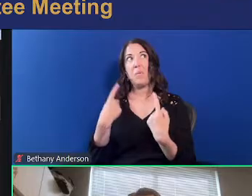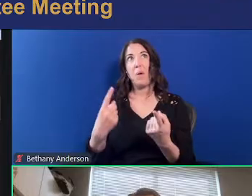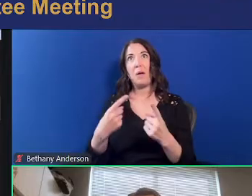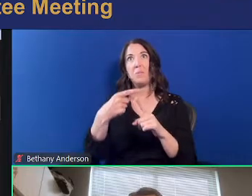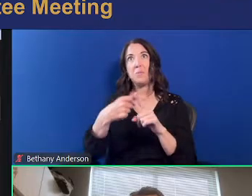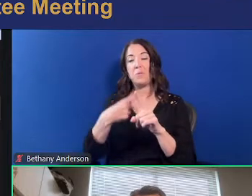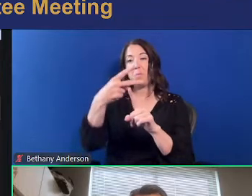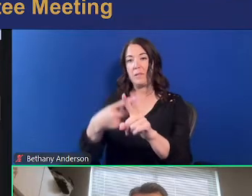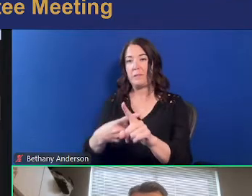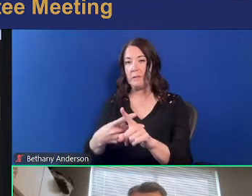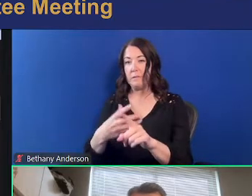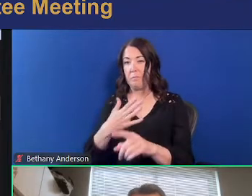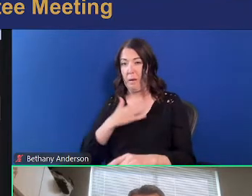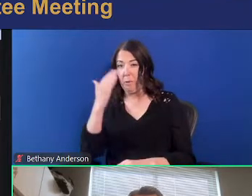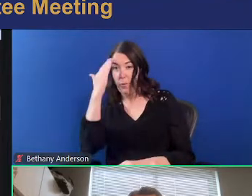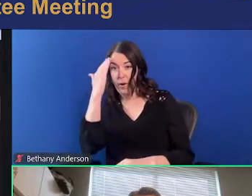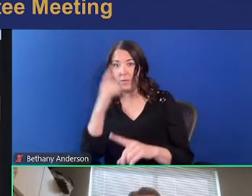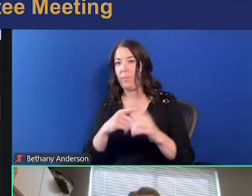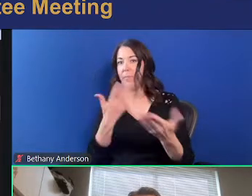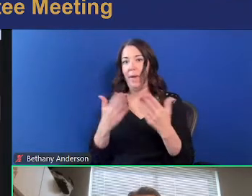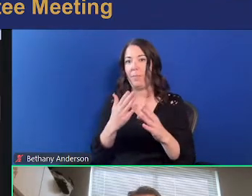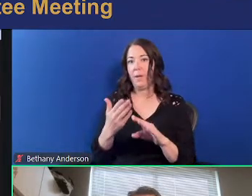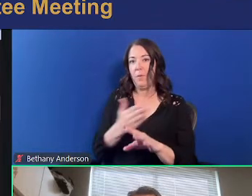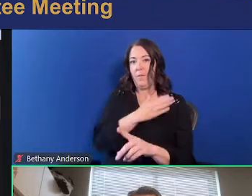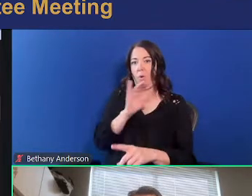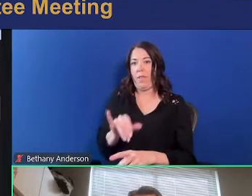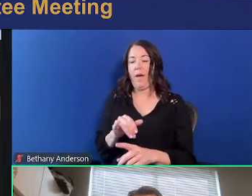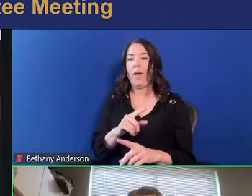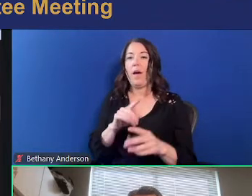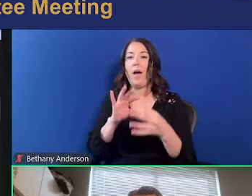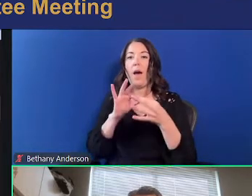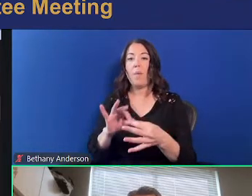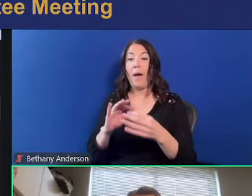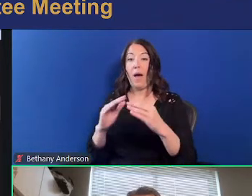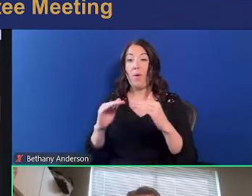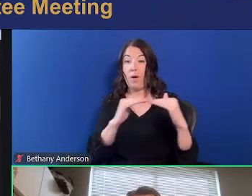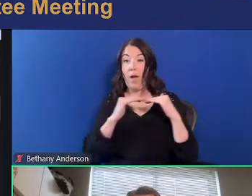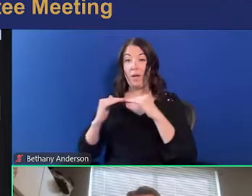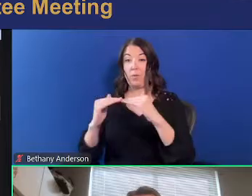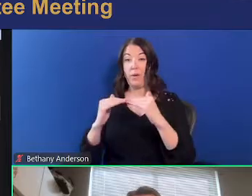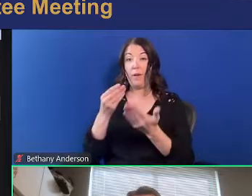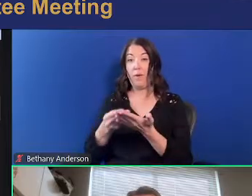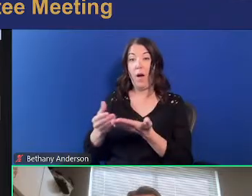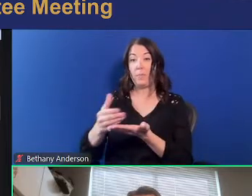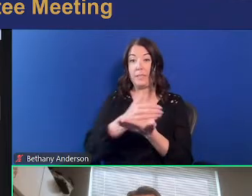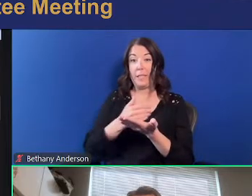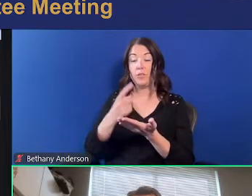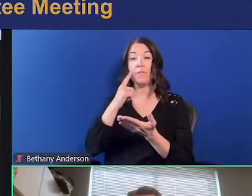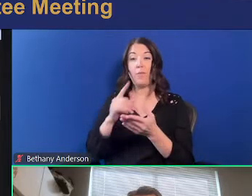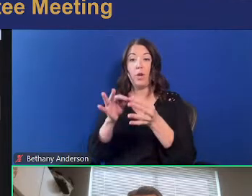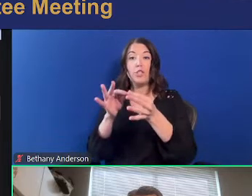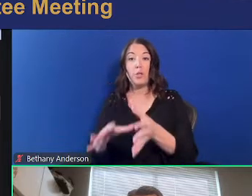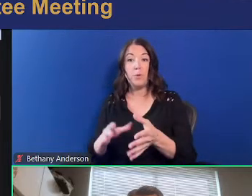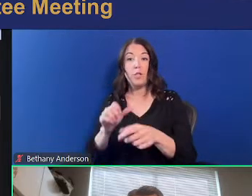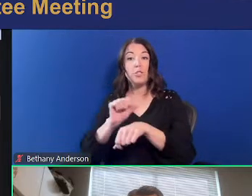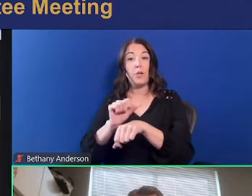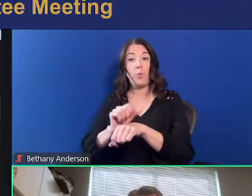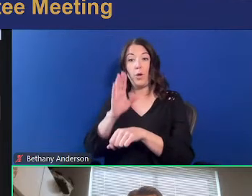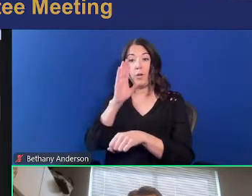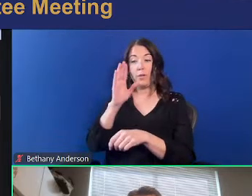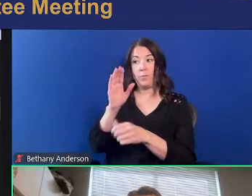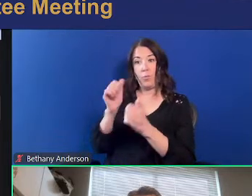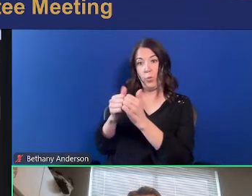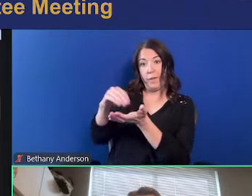to my awareness, maybe before that, about equity of compensation for our interpreters that work directly with our